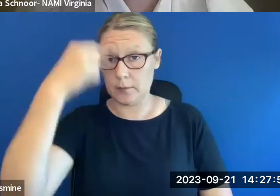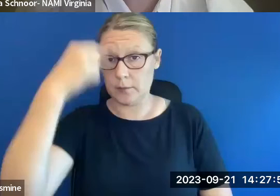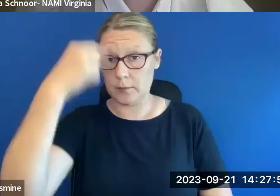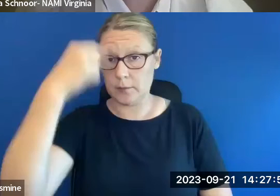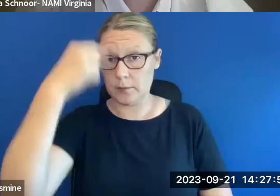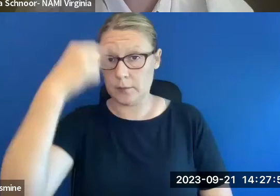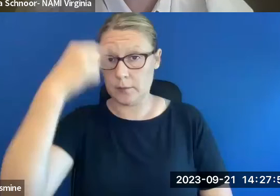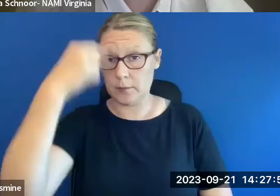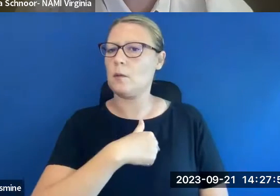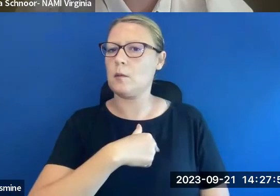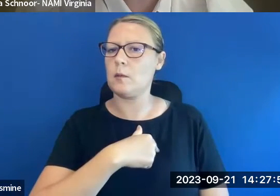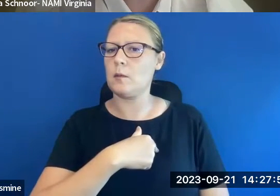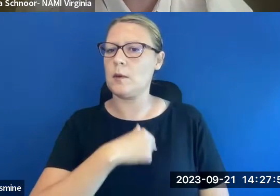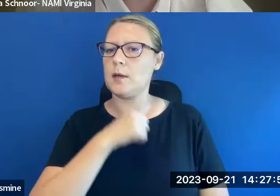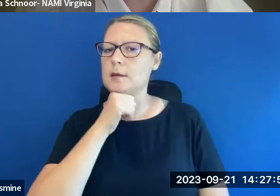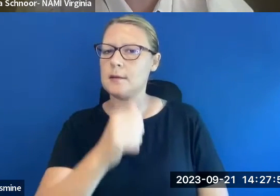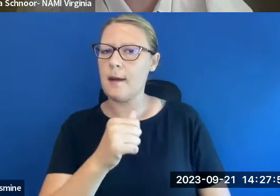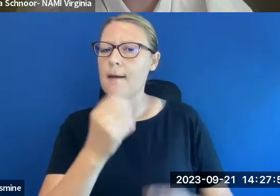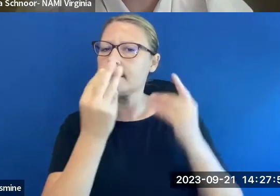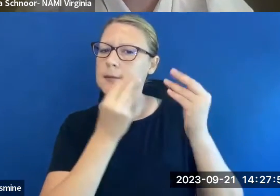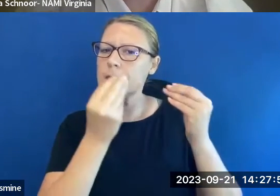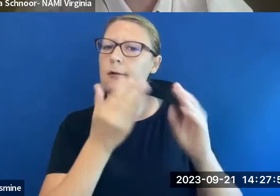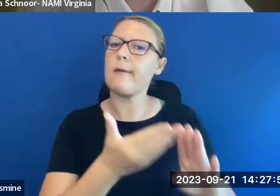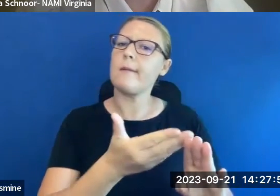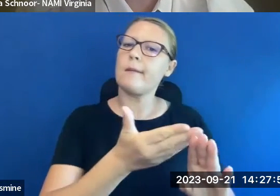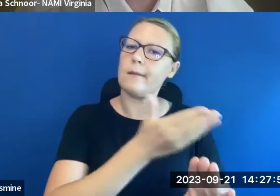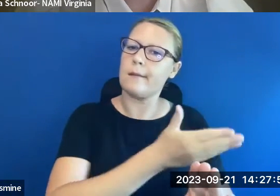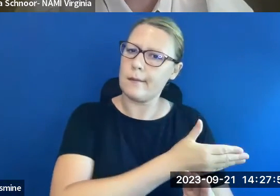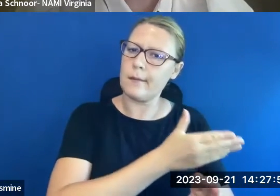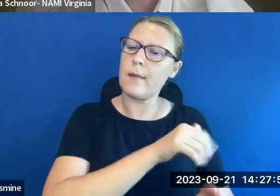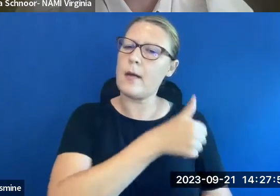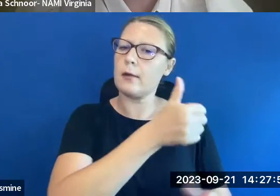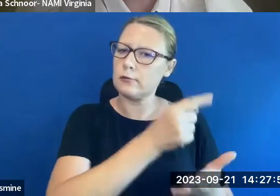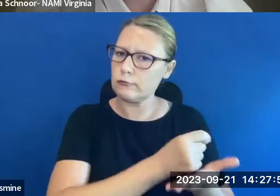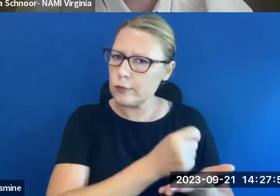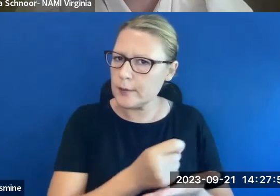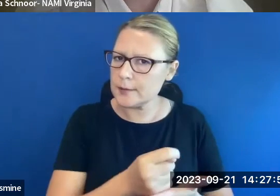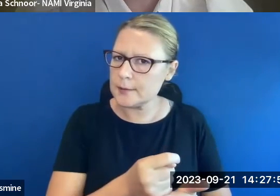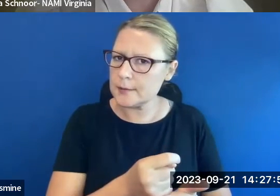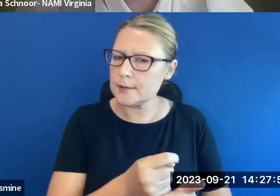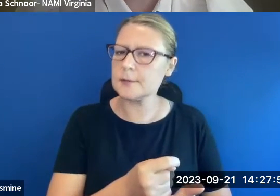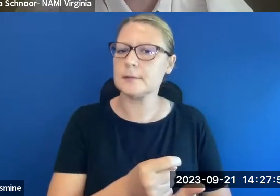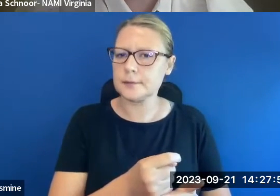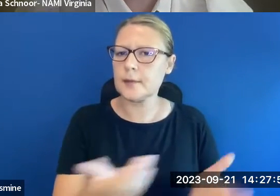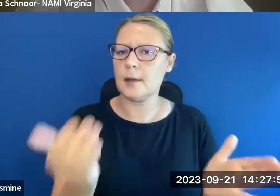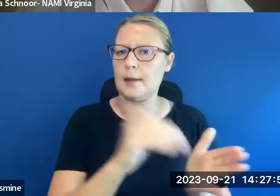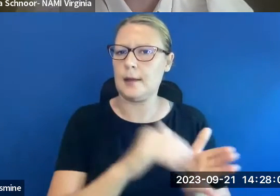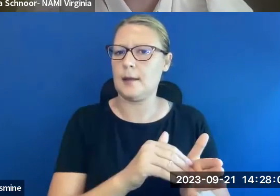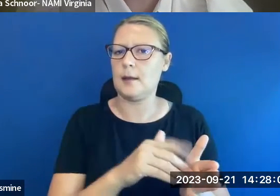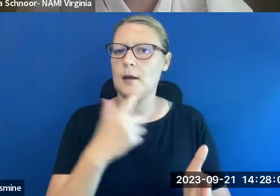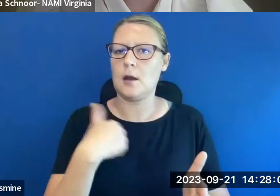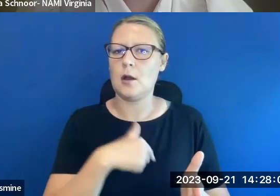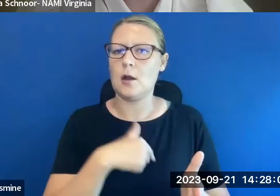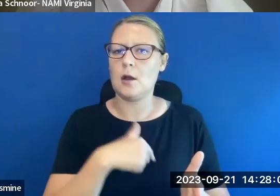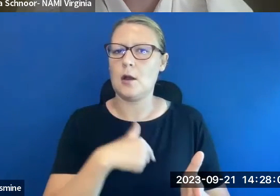considered any other sources of treatment prior. And again, are we hearing them?